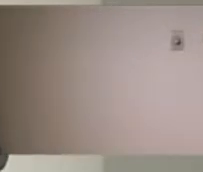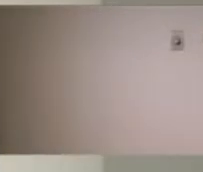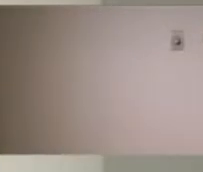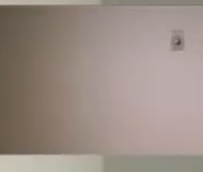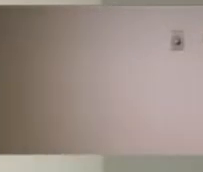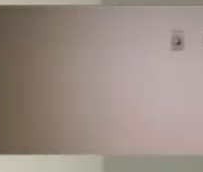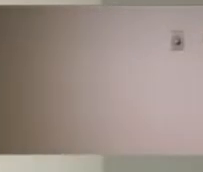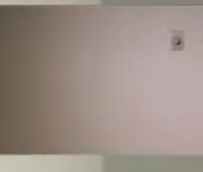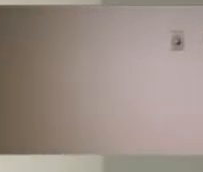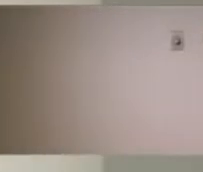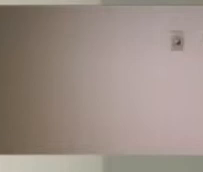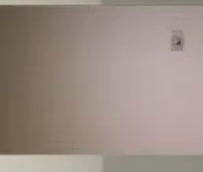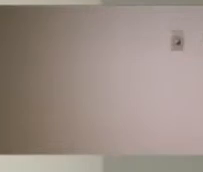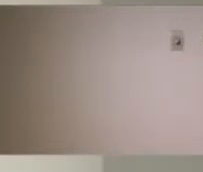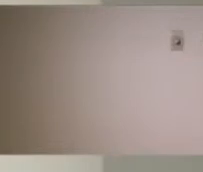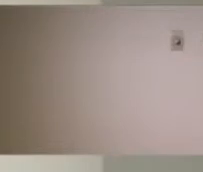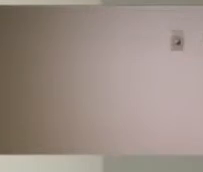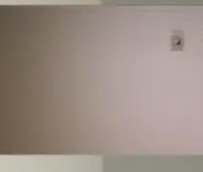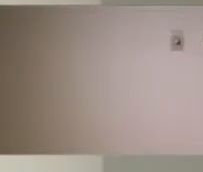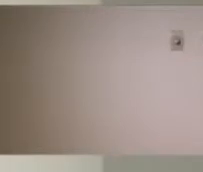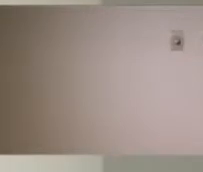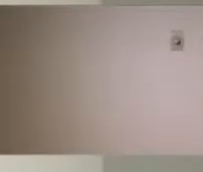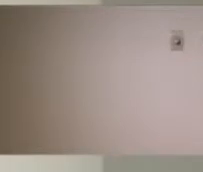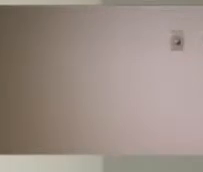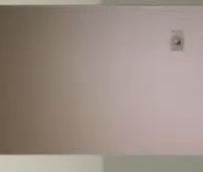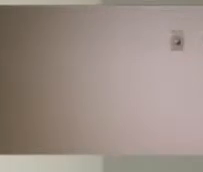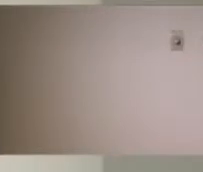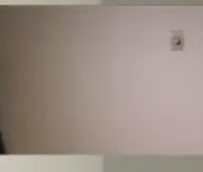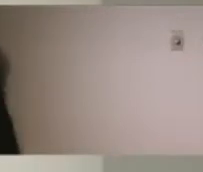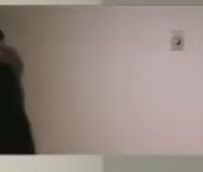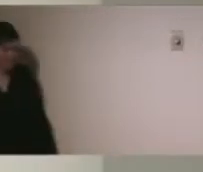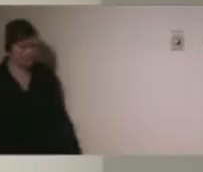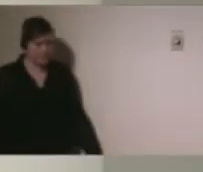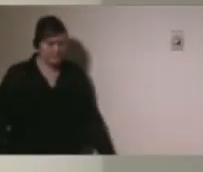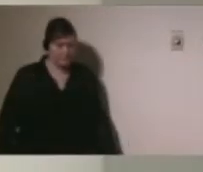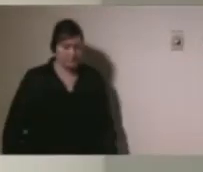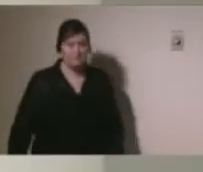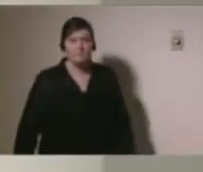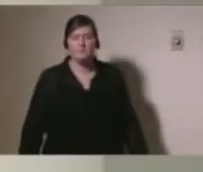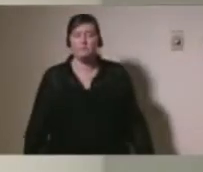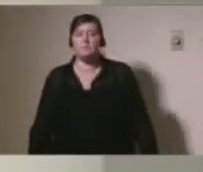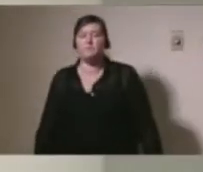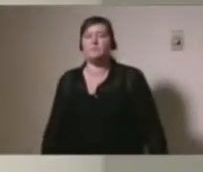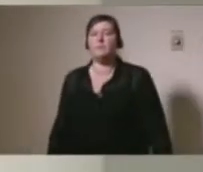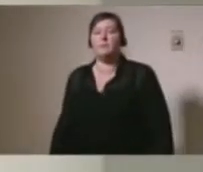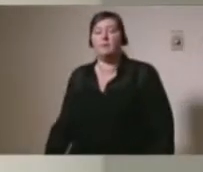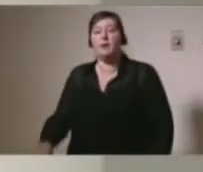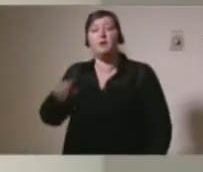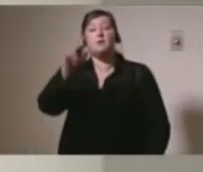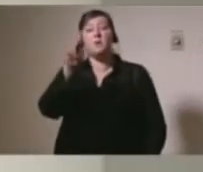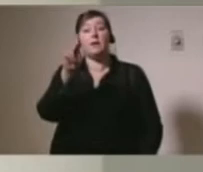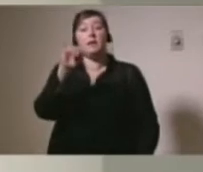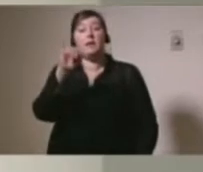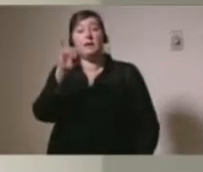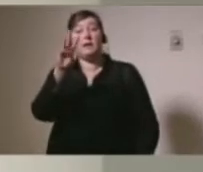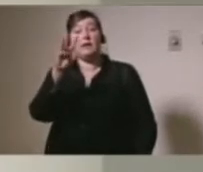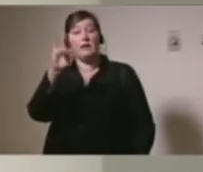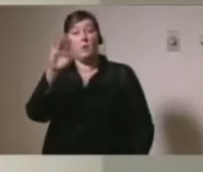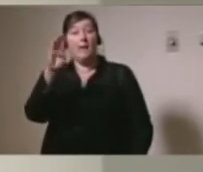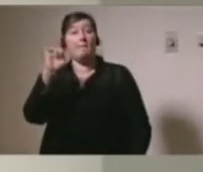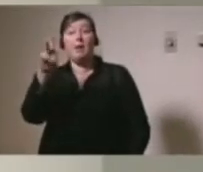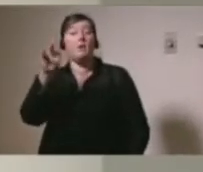I believe the future of Kiwibank is secure. The bank has worked hard on being a sweetheart of the New Zealand